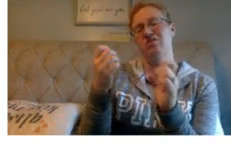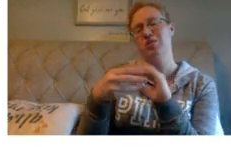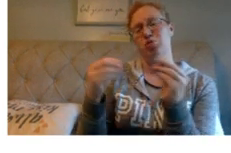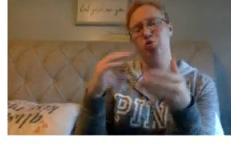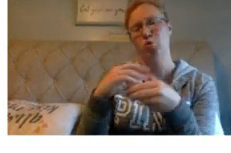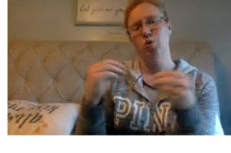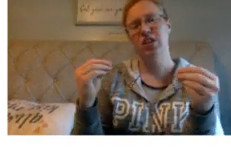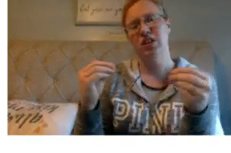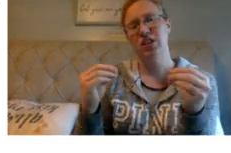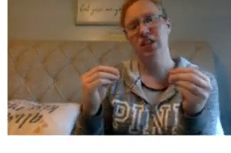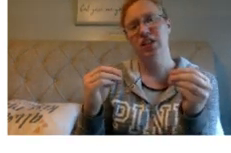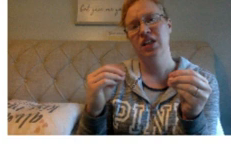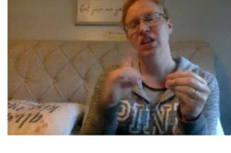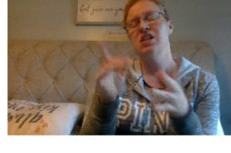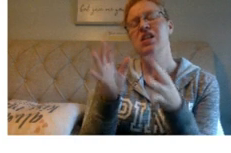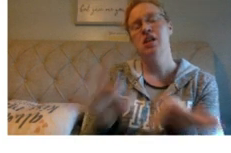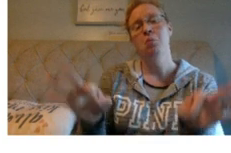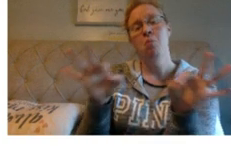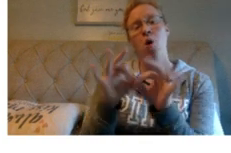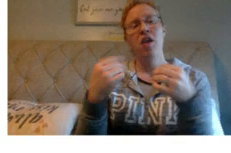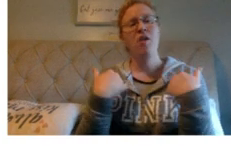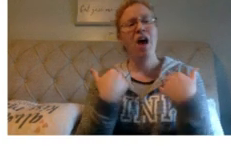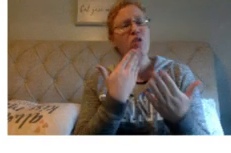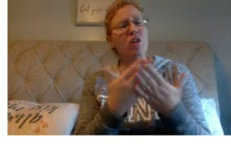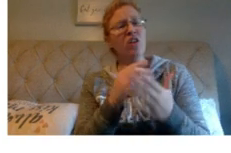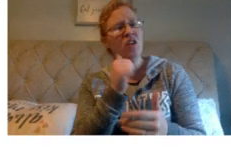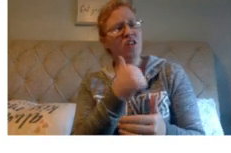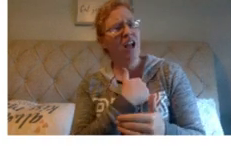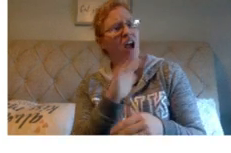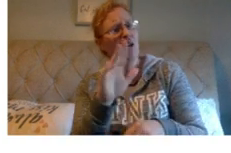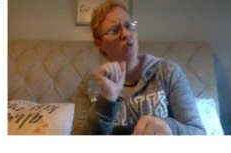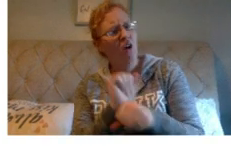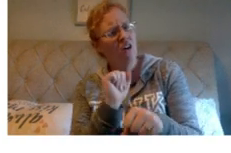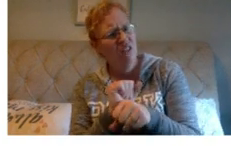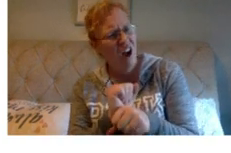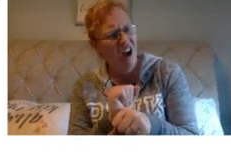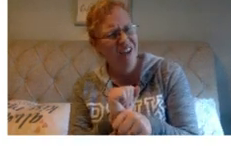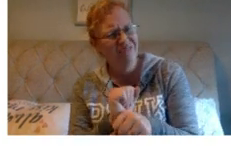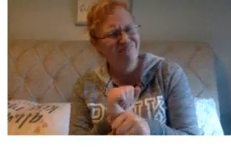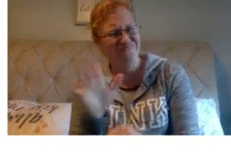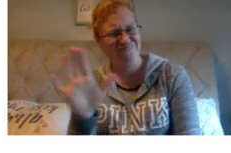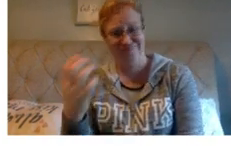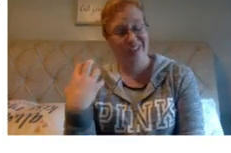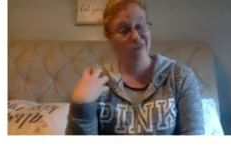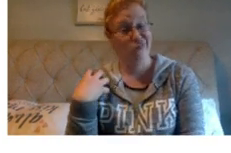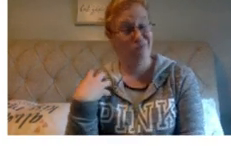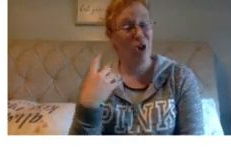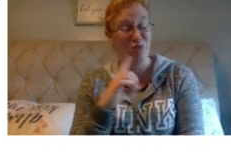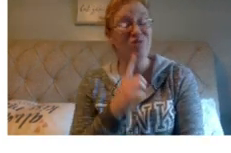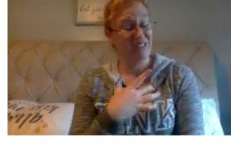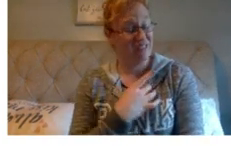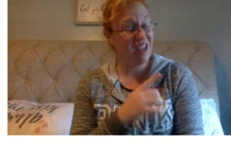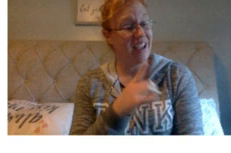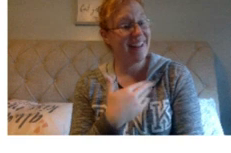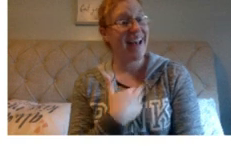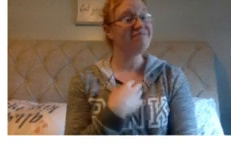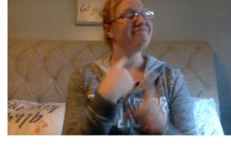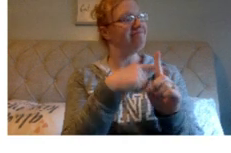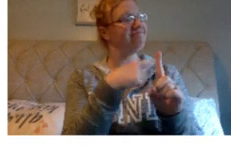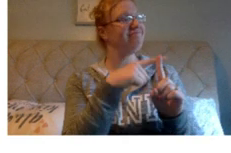story is that it's important that you have a good attitude at your job, right? Her boss really liked that she had a